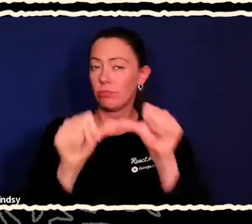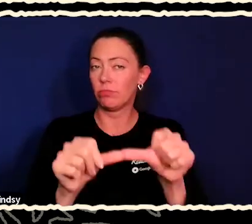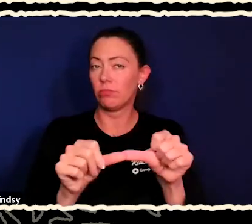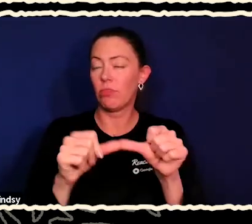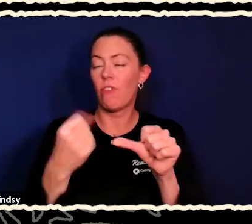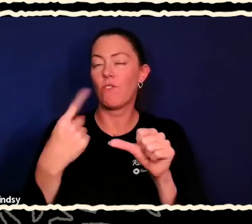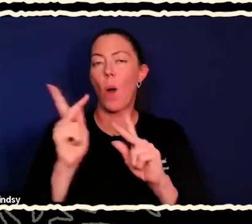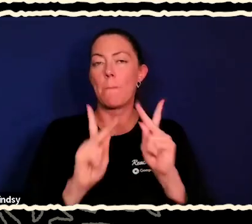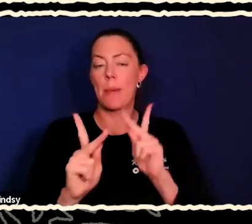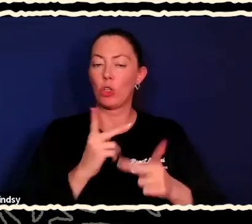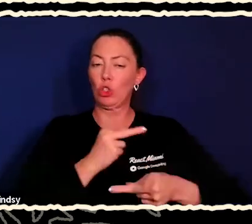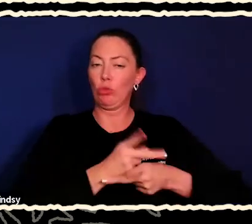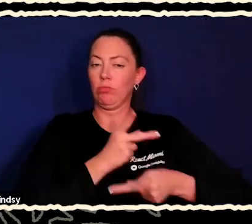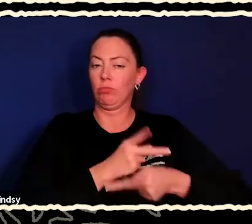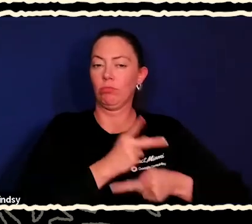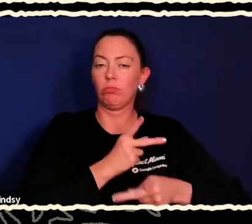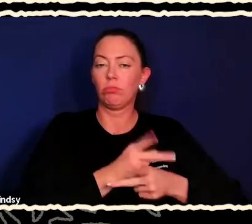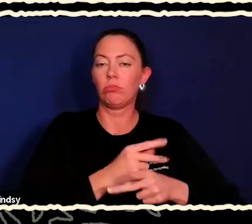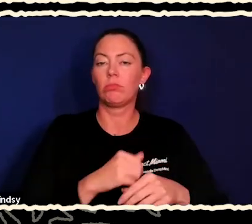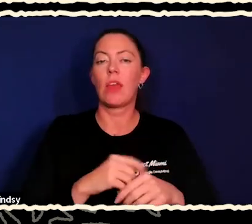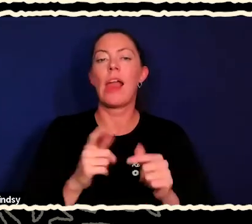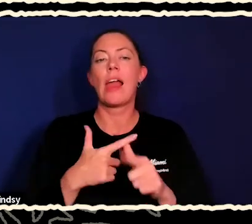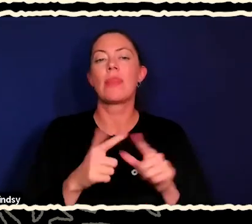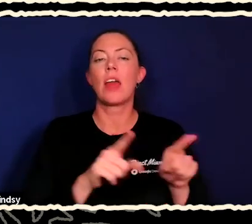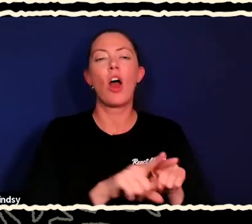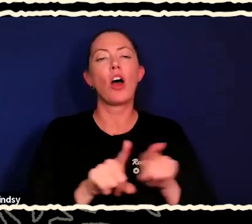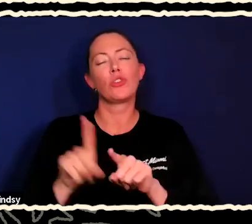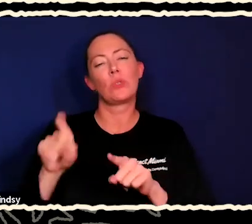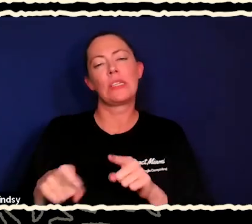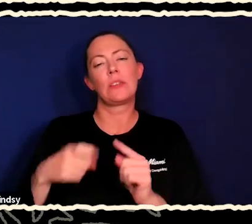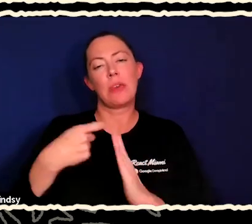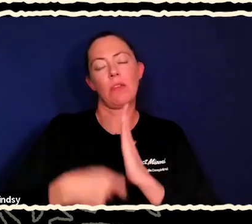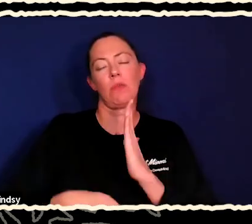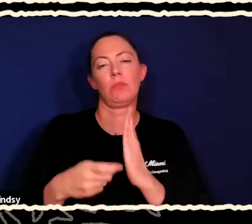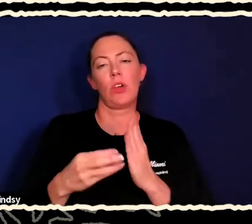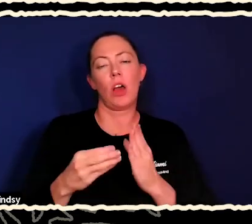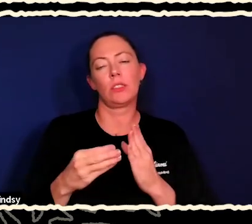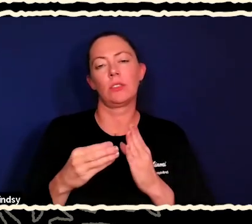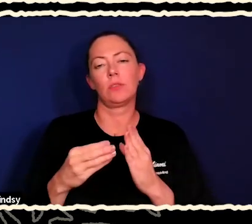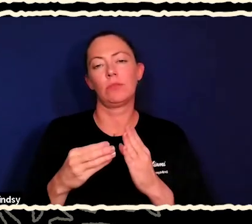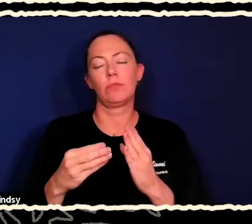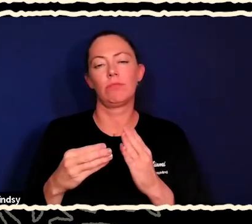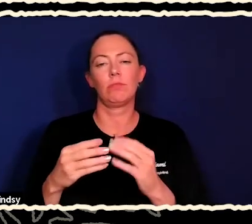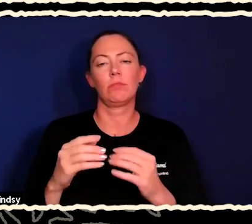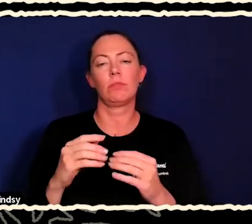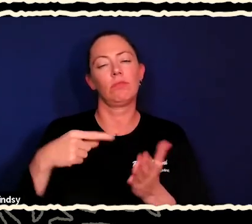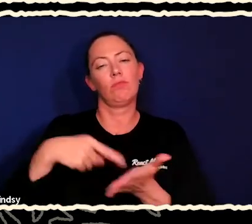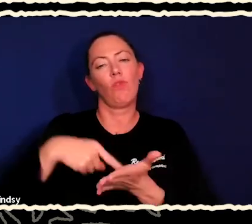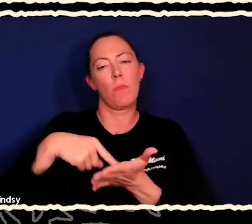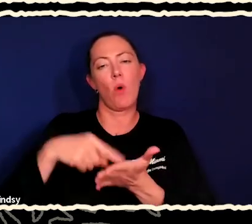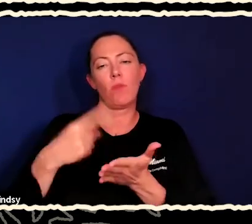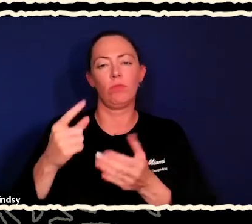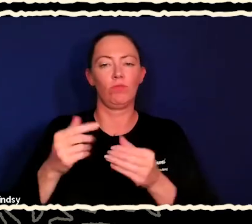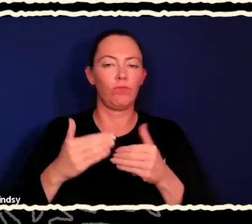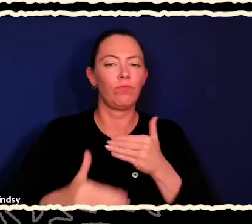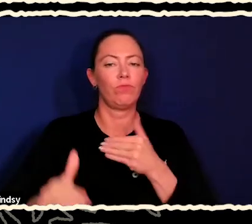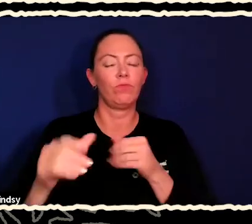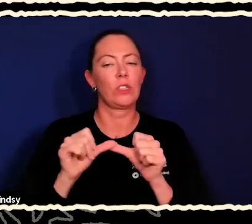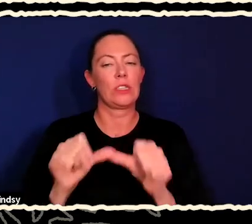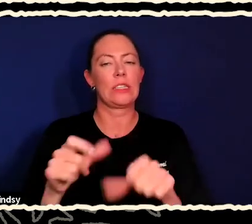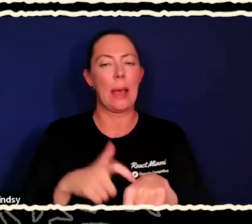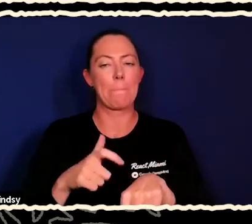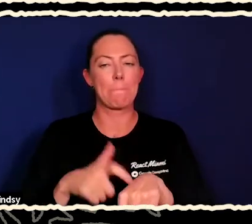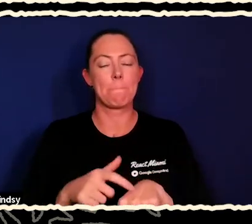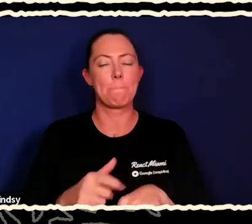it. It needs to be affordable over time, and this might be different for you in reality and over